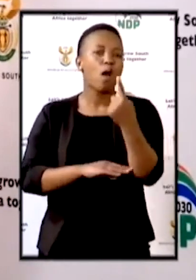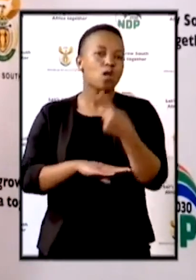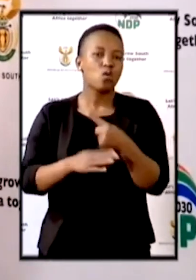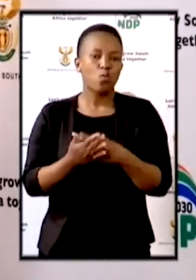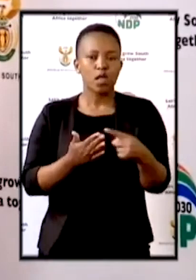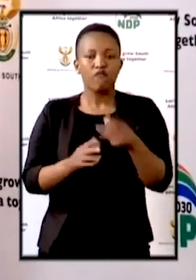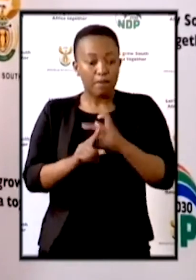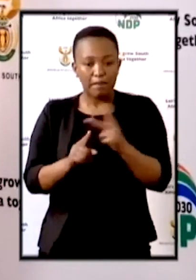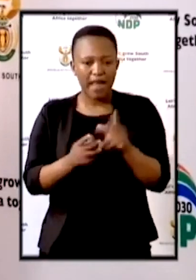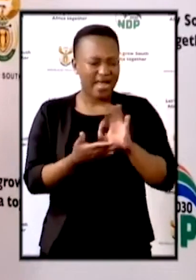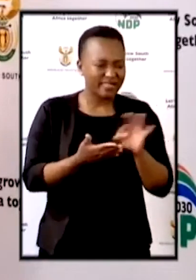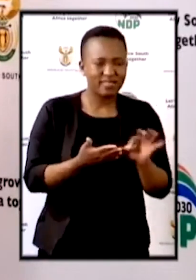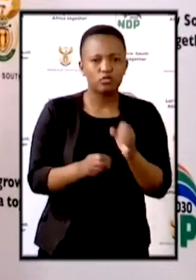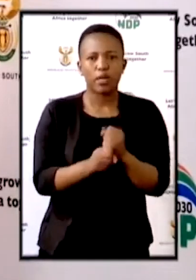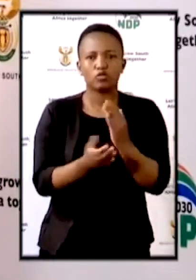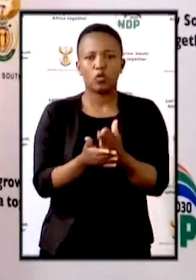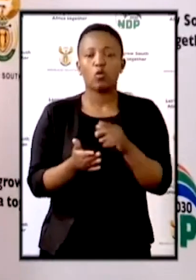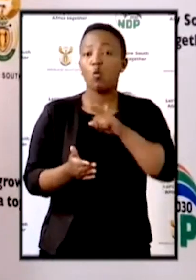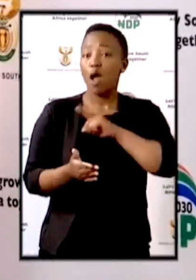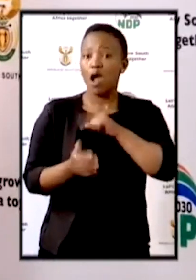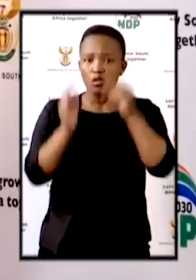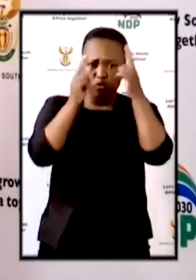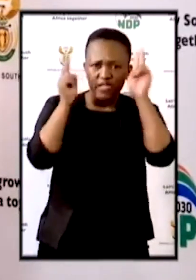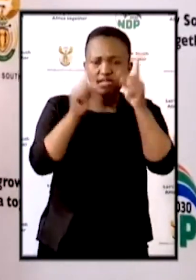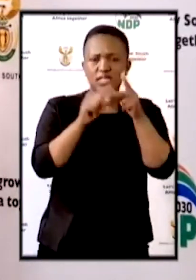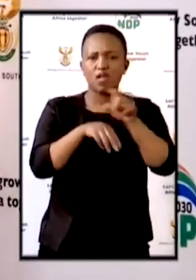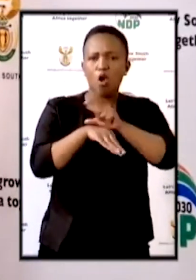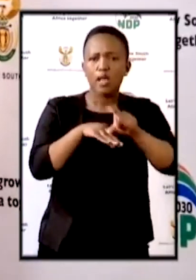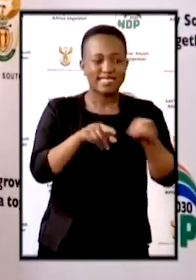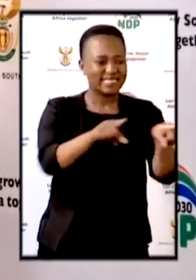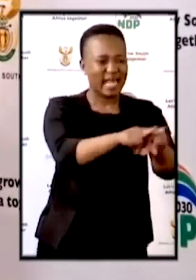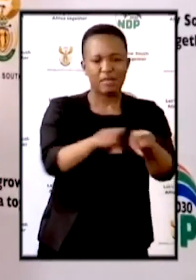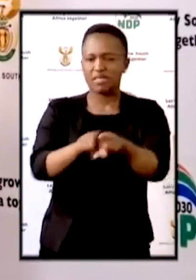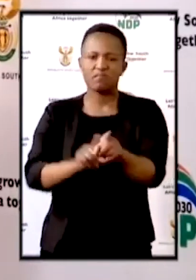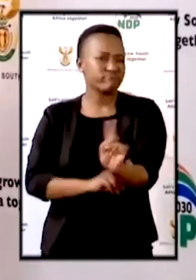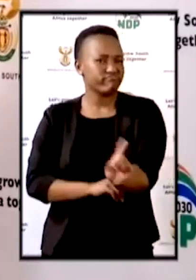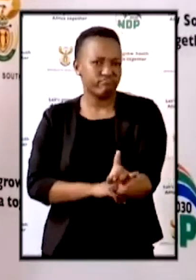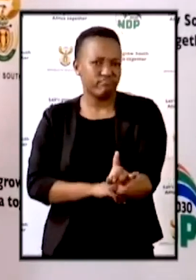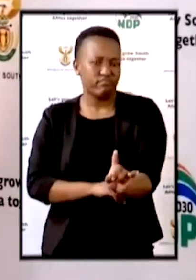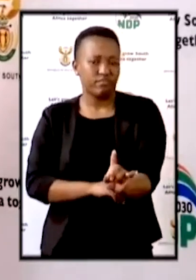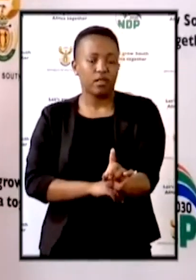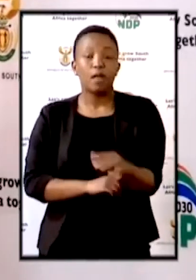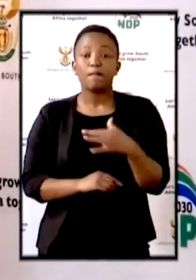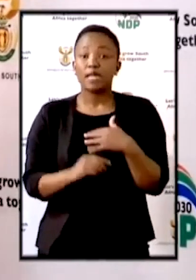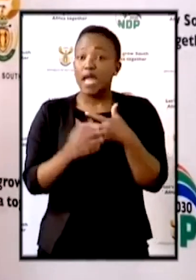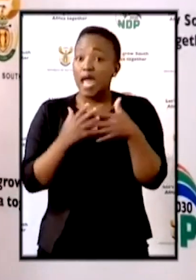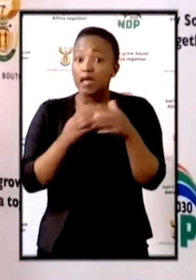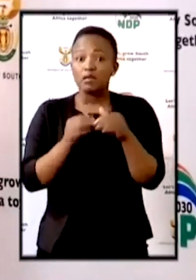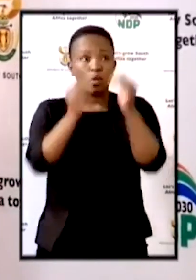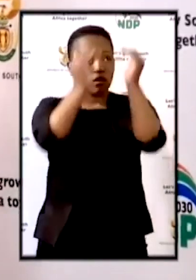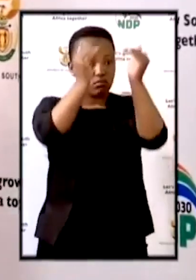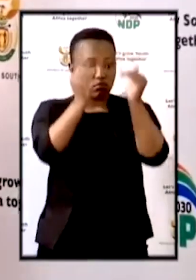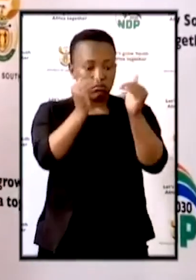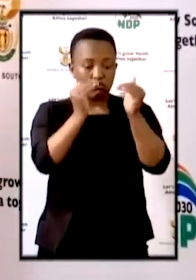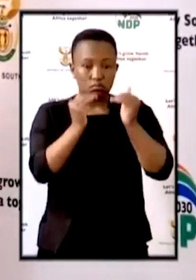adequately prepare because our institutions are not the same. So once each new level, level 2